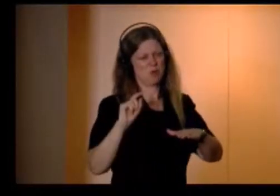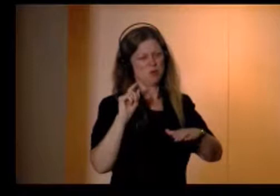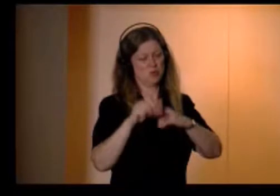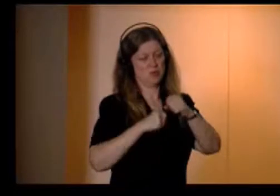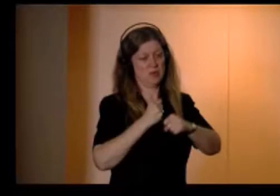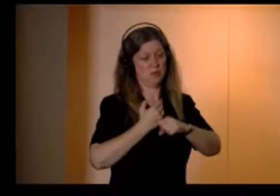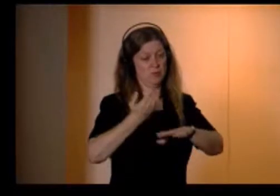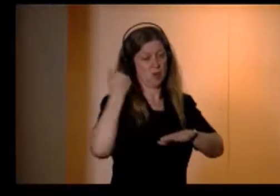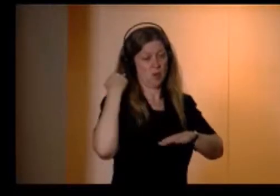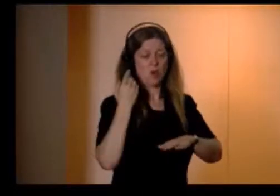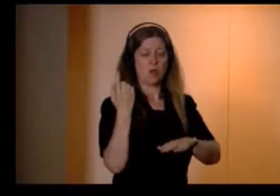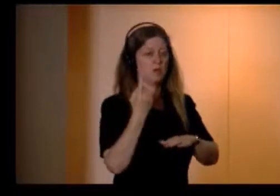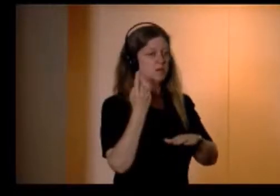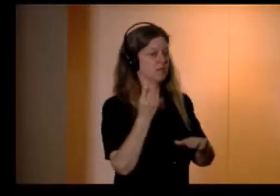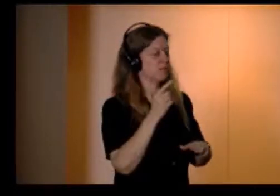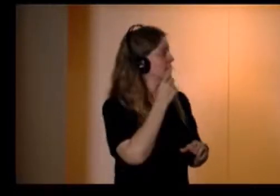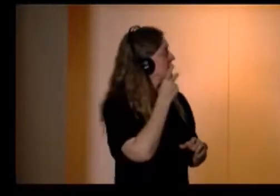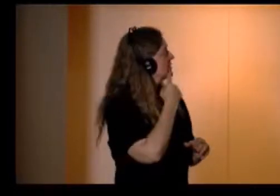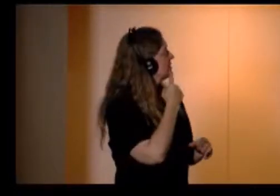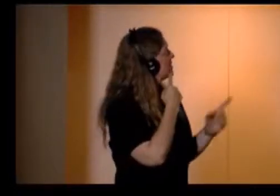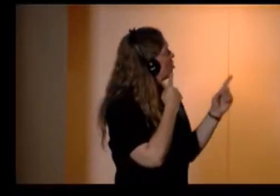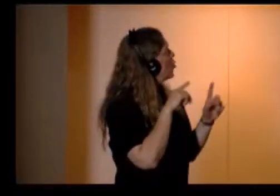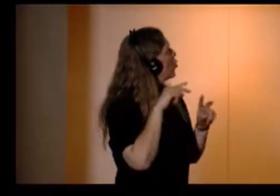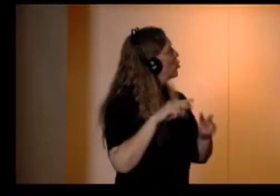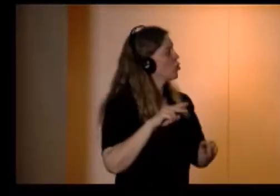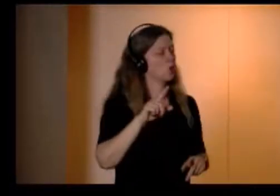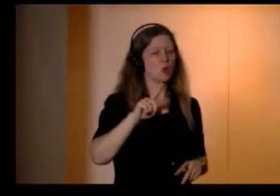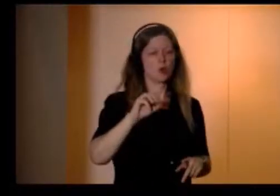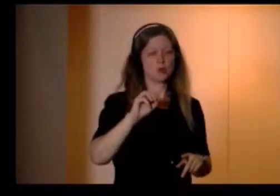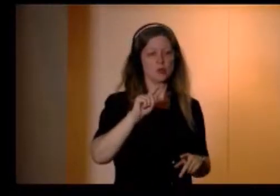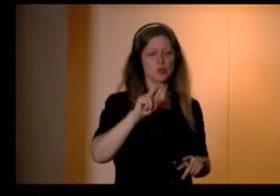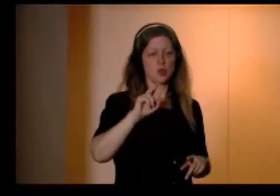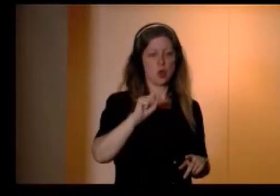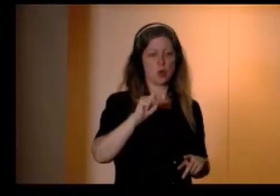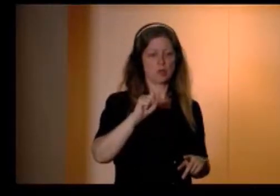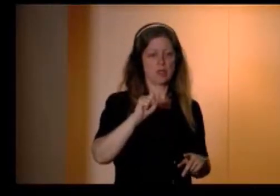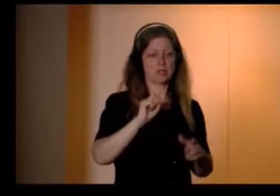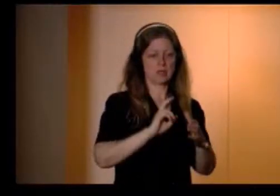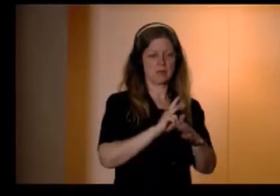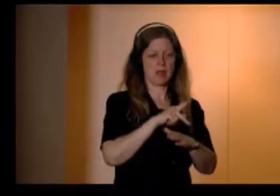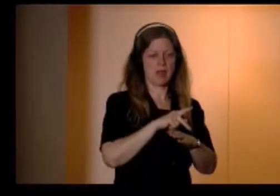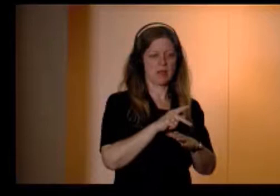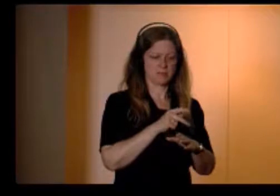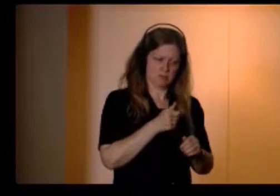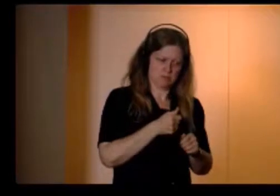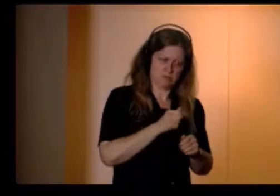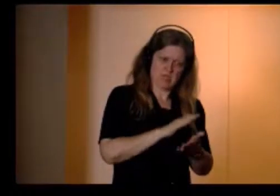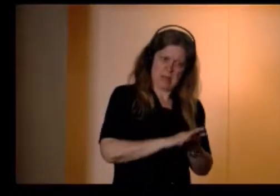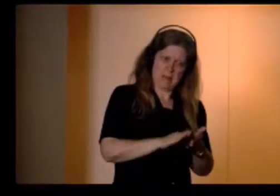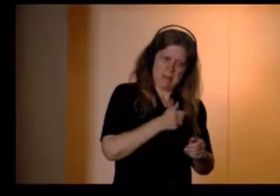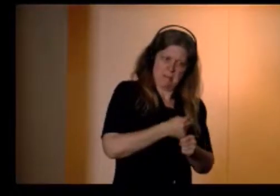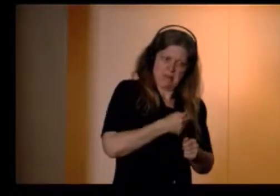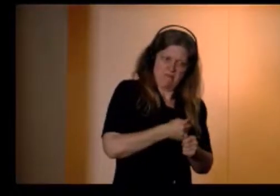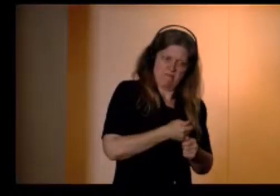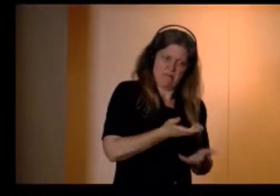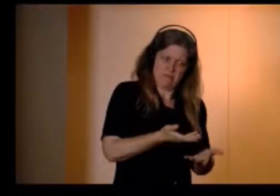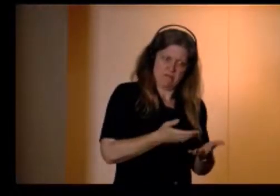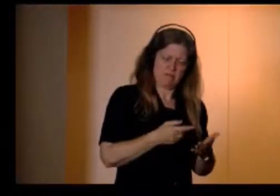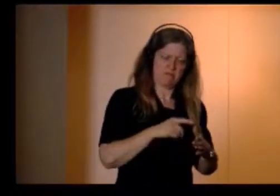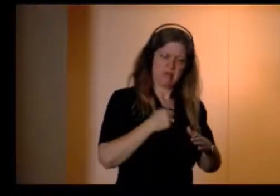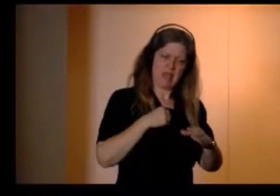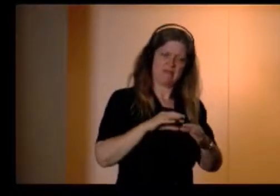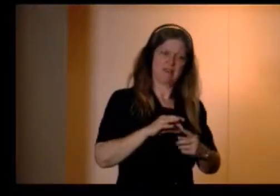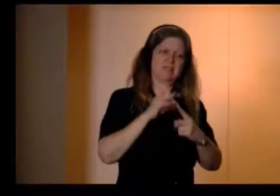up and said, look at the leaves of the lotus plants. They are self-cleaning. Right? They have a special surface texture, and that spurred an